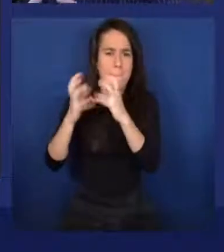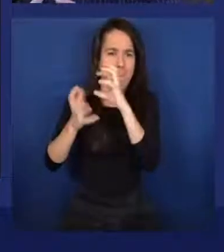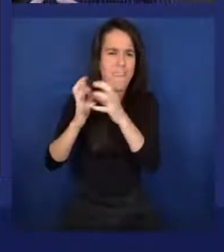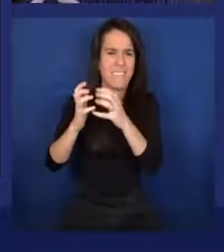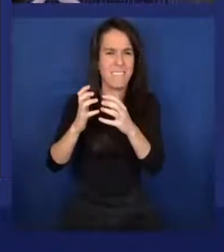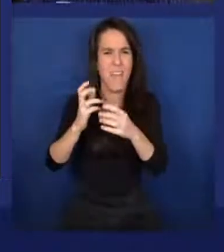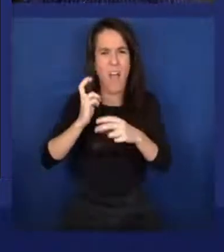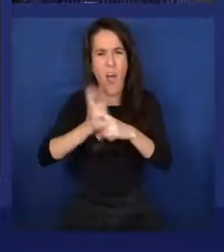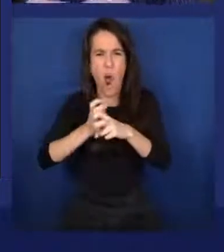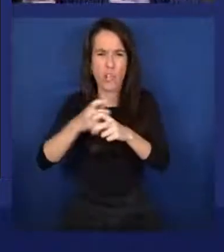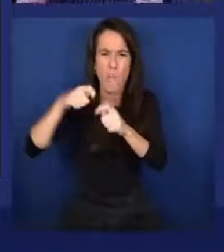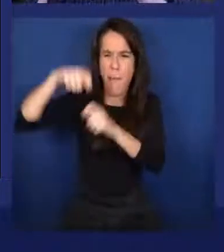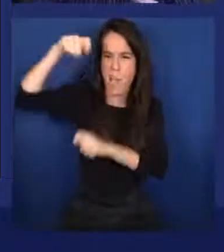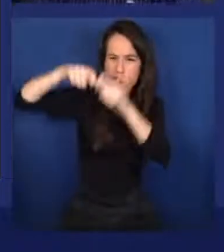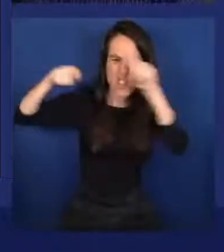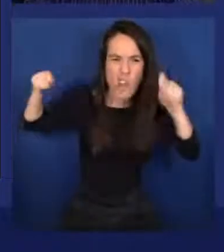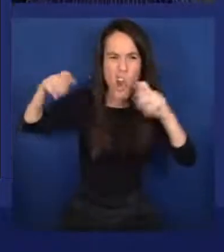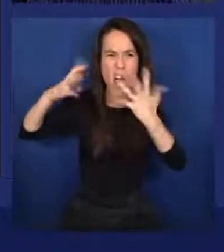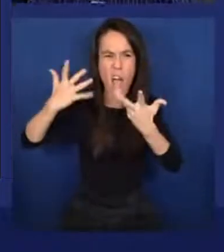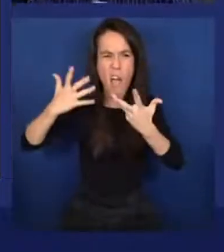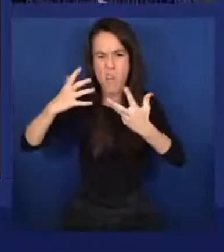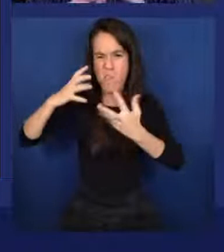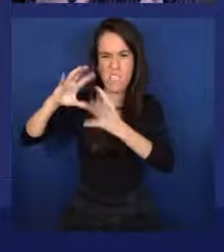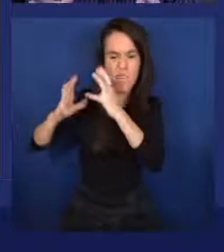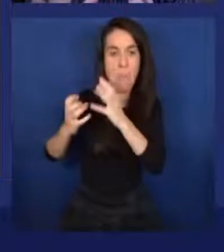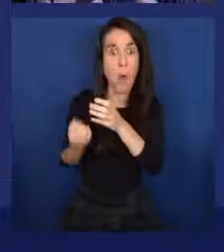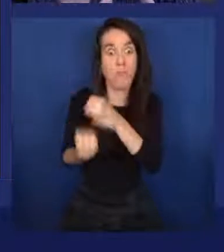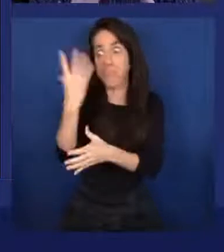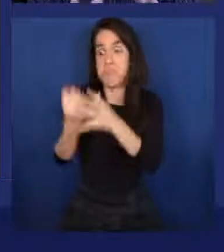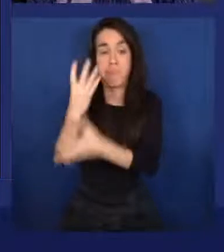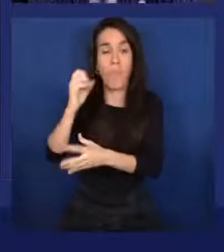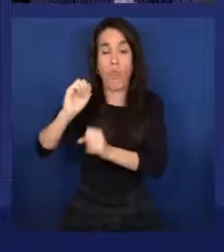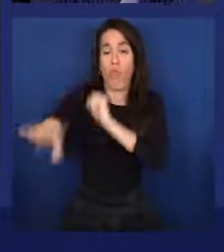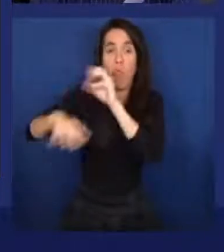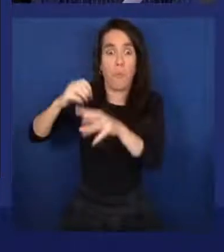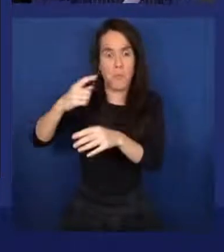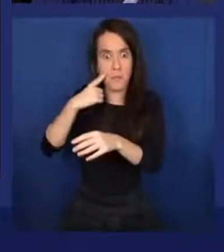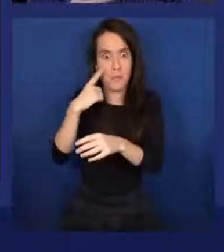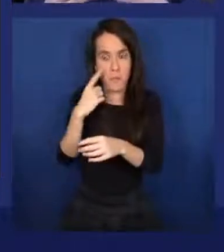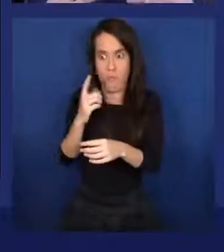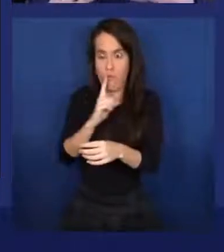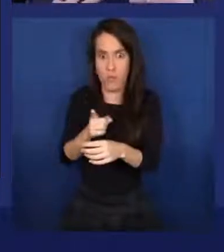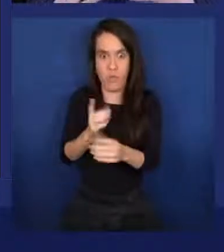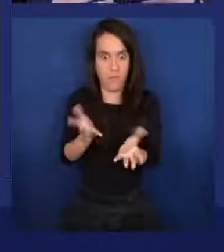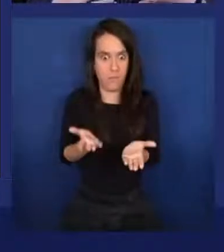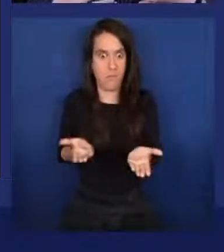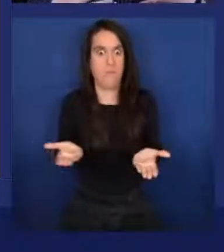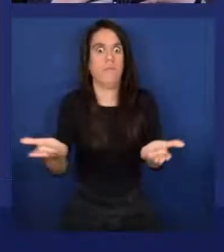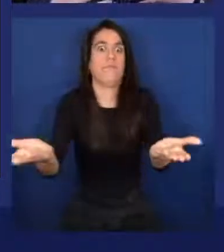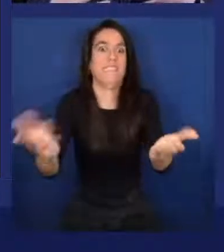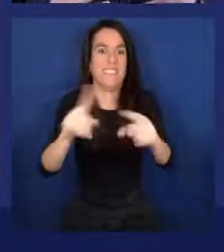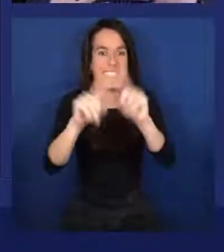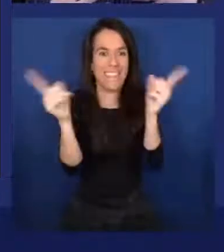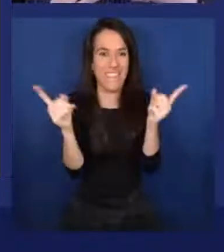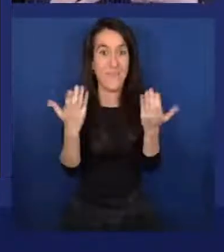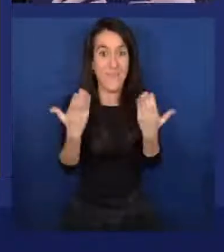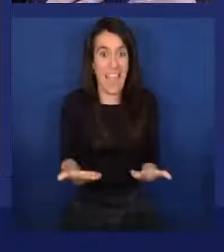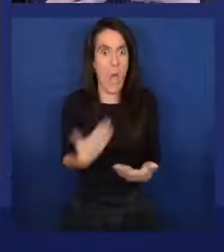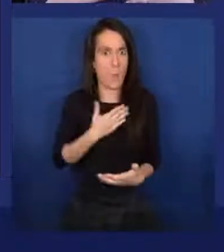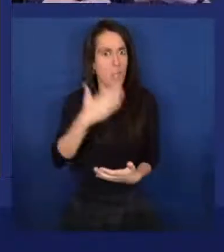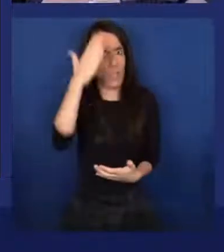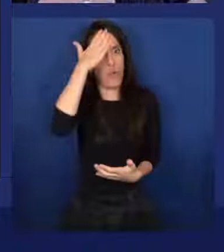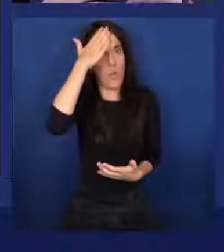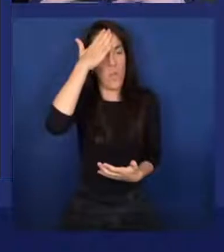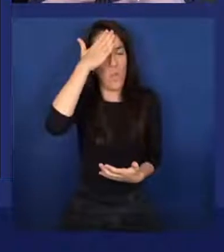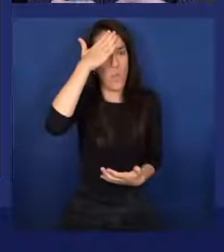to validate, but they created remarkable results. Now, we know today, with the benefit of hindsight, that in